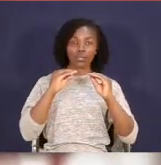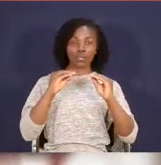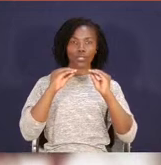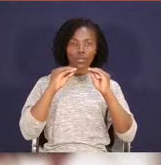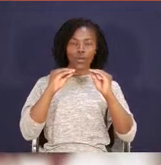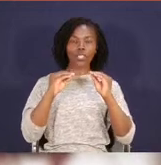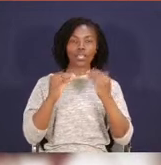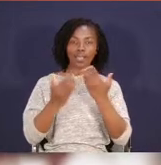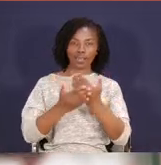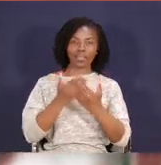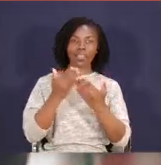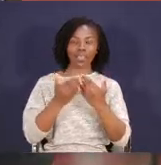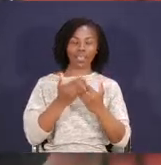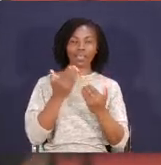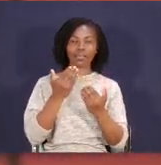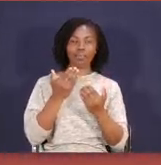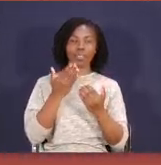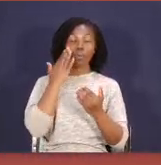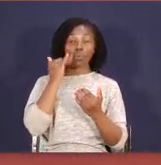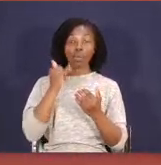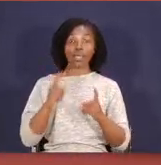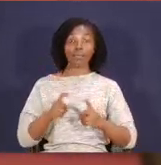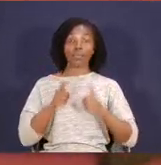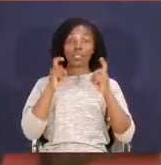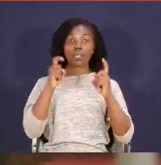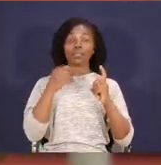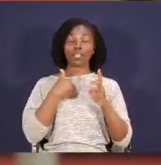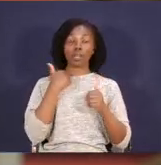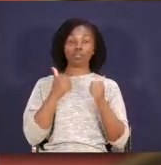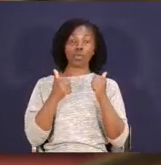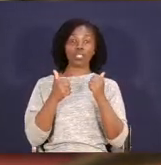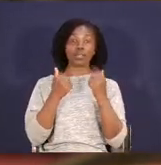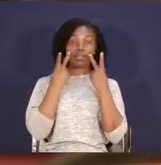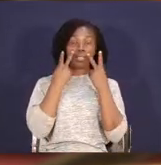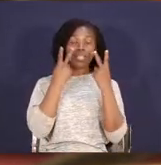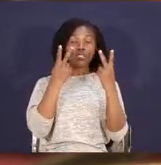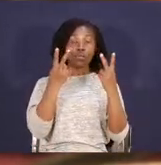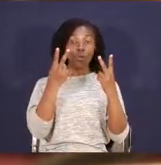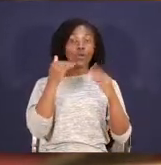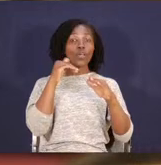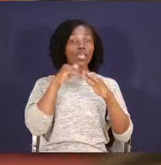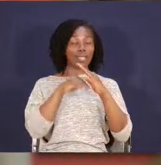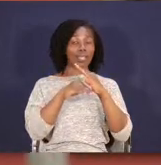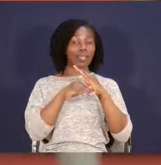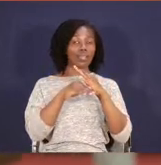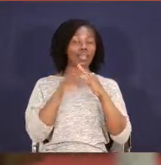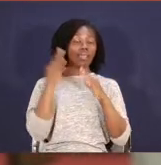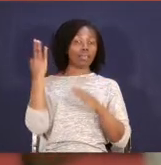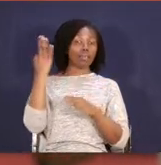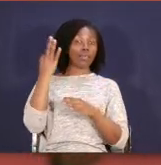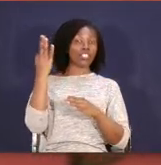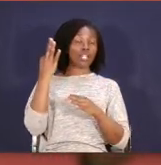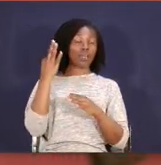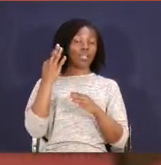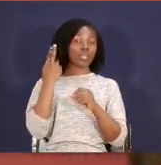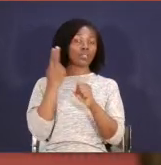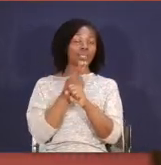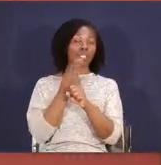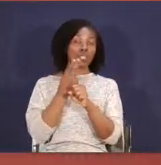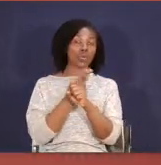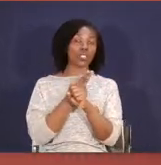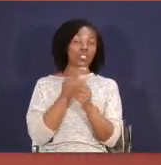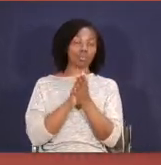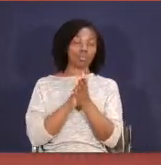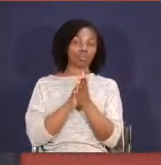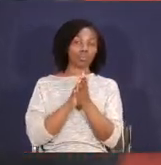and nurturing us, because there was a gift that they saw. And the gift was being deployed, was already